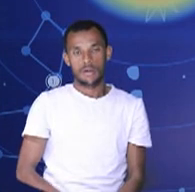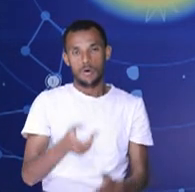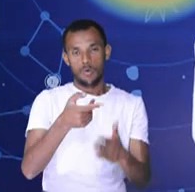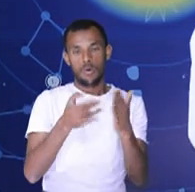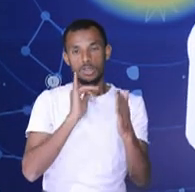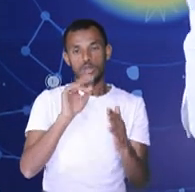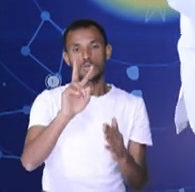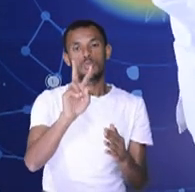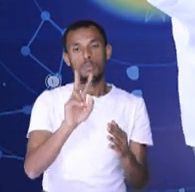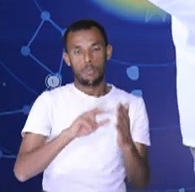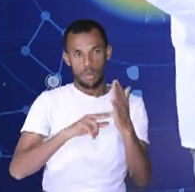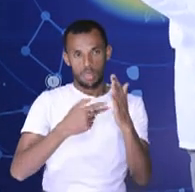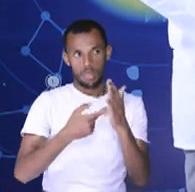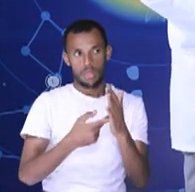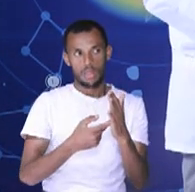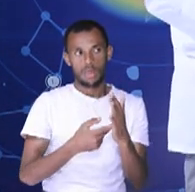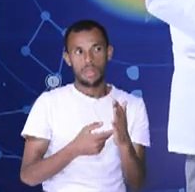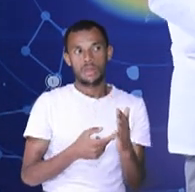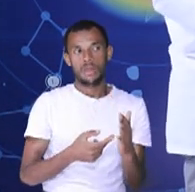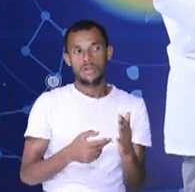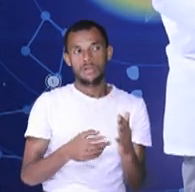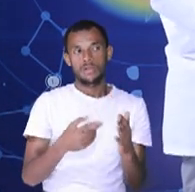What is to mean? The corresponding